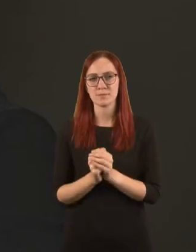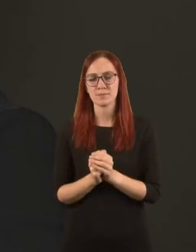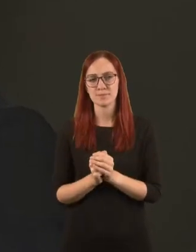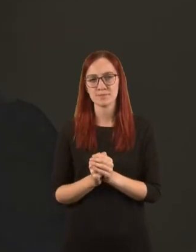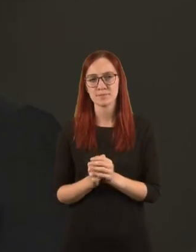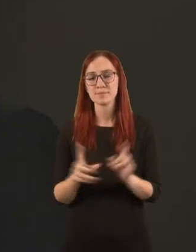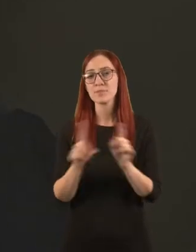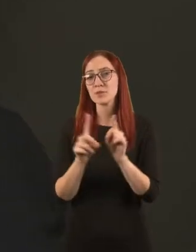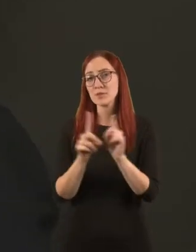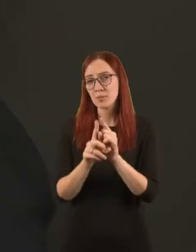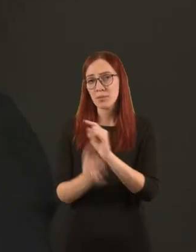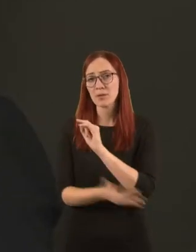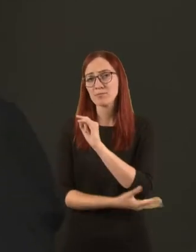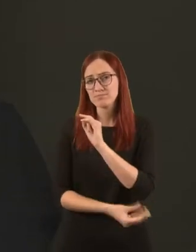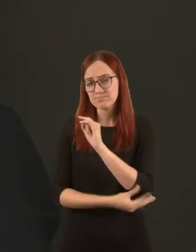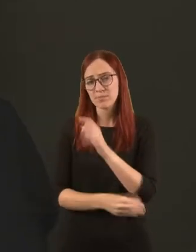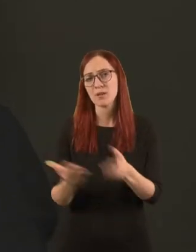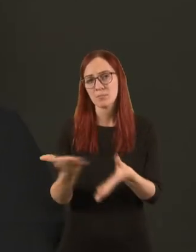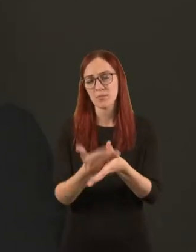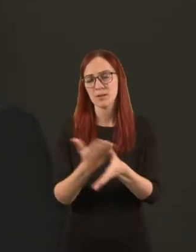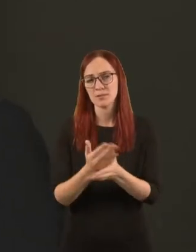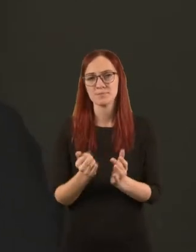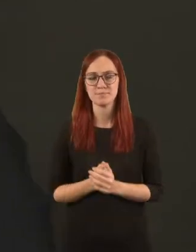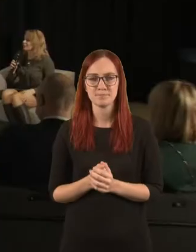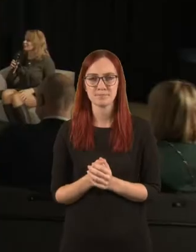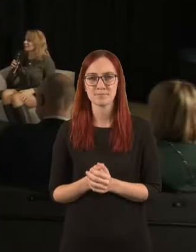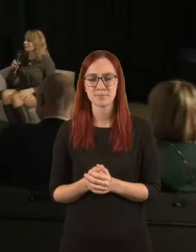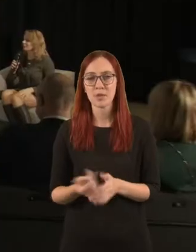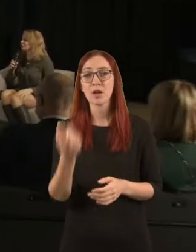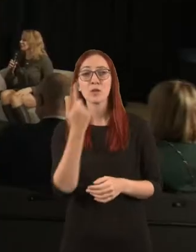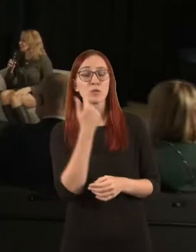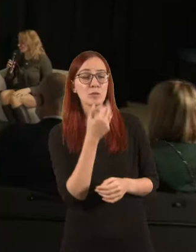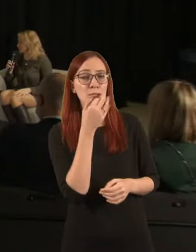It doesn't important. I think everything has to be done in parallel.